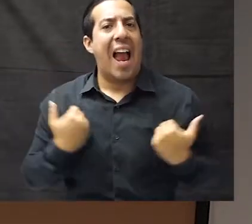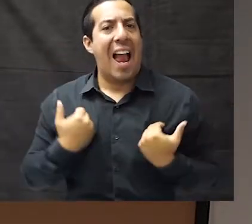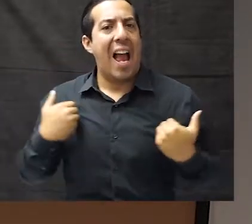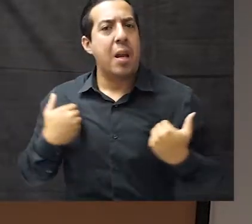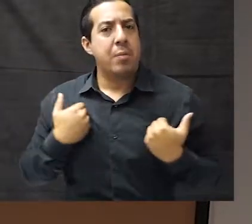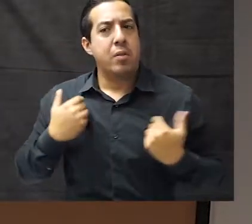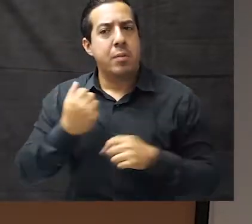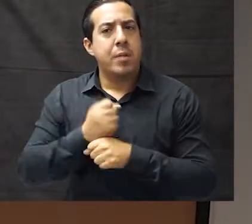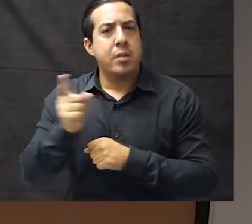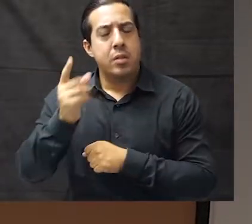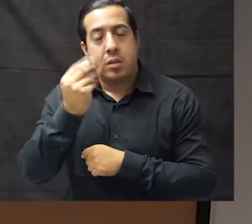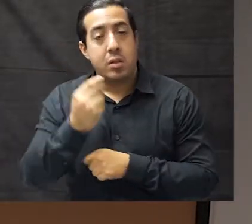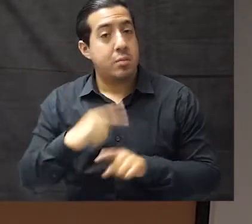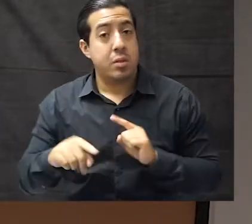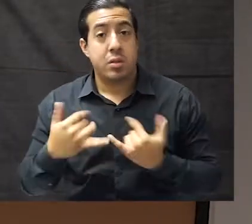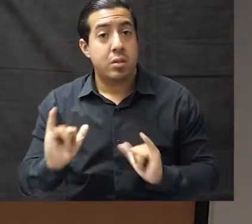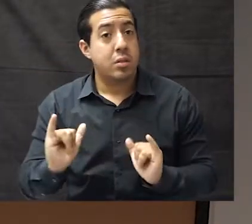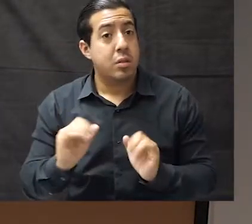potent as morphine.